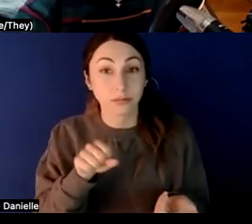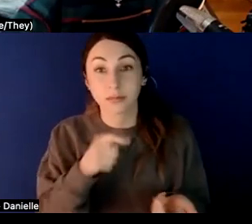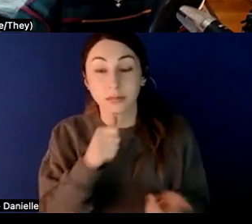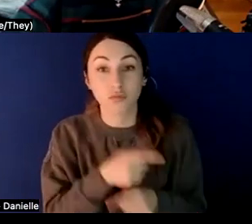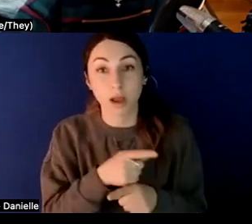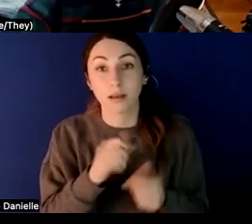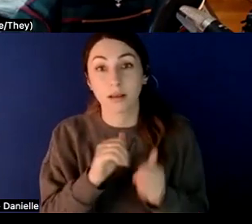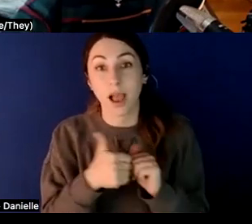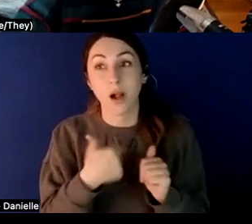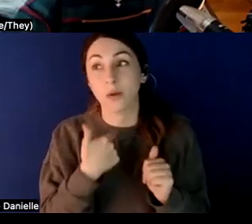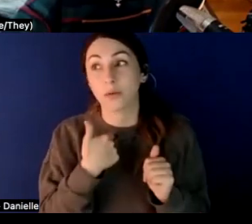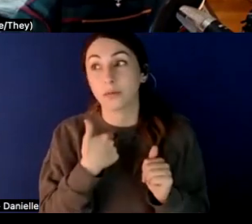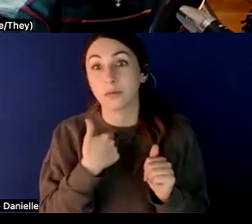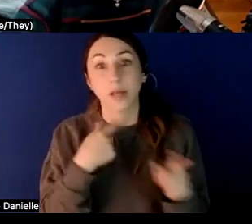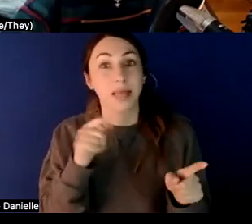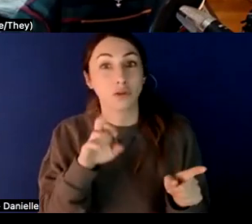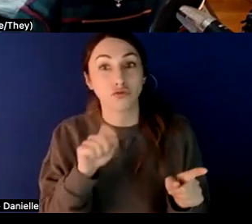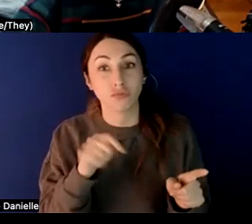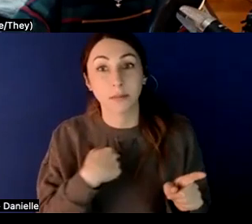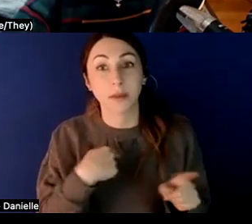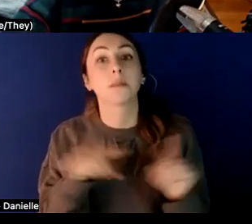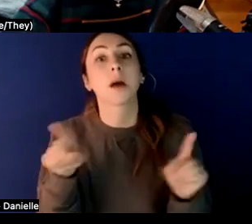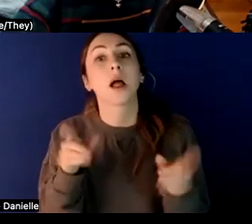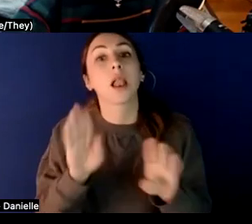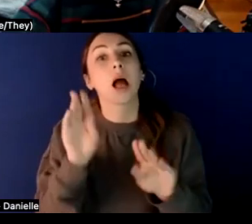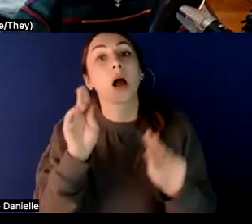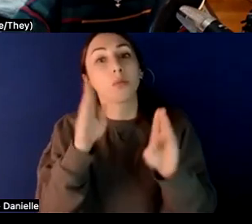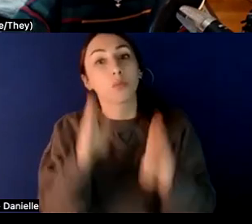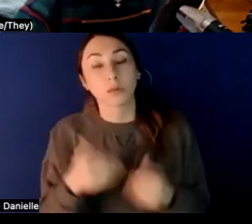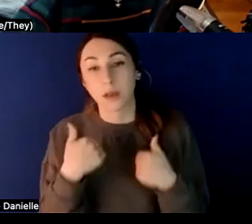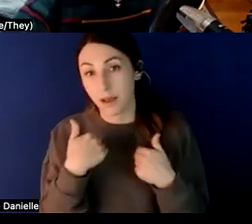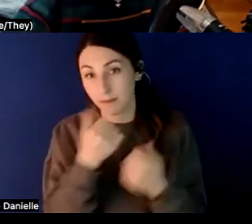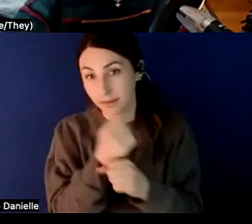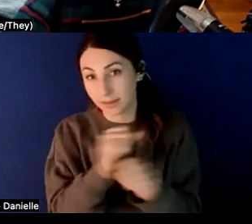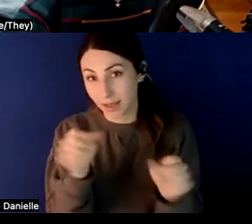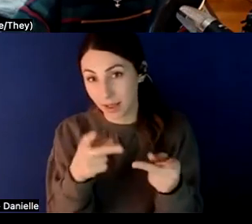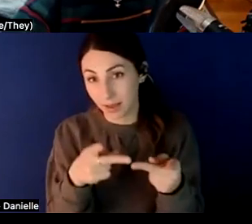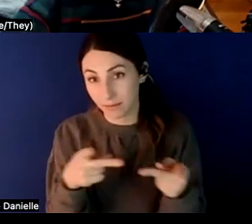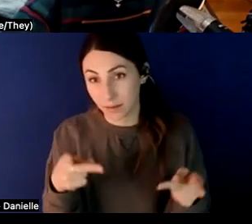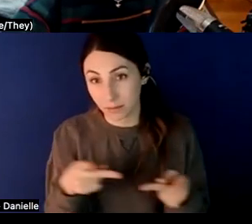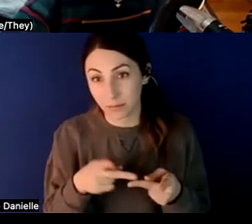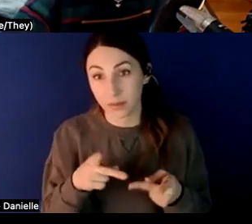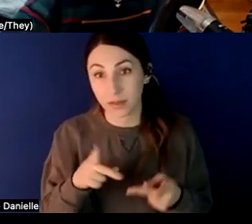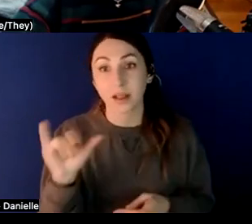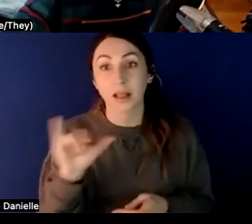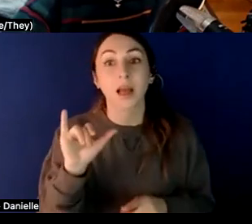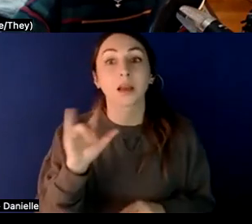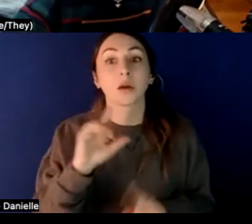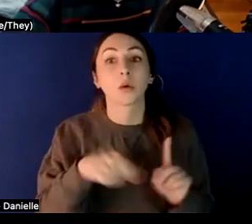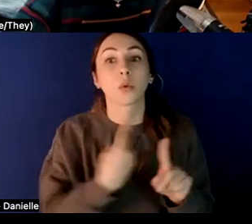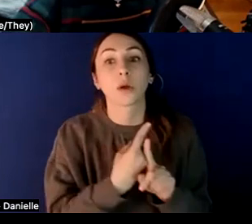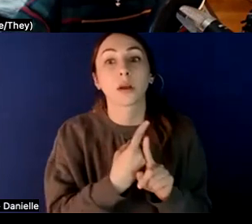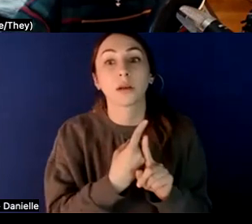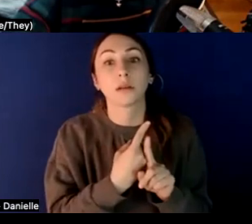But yeah, giving someone a safe space, like when people were hunting me down at my job, it was nice to be